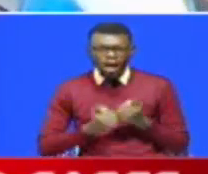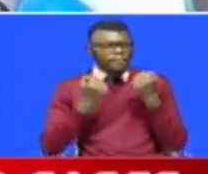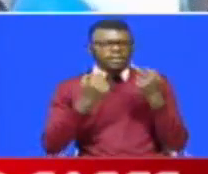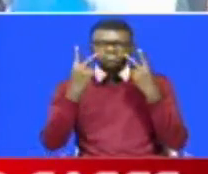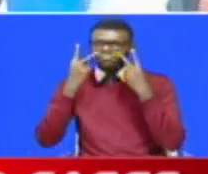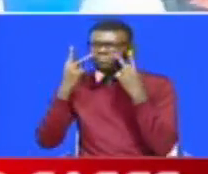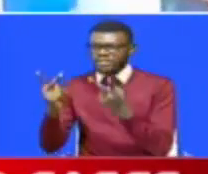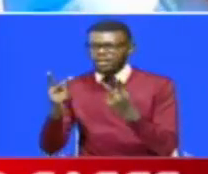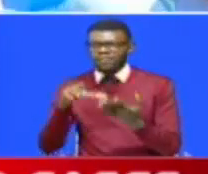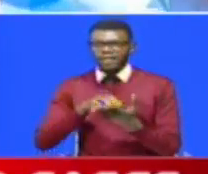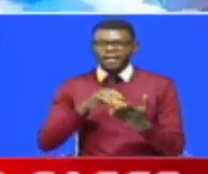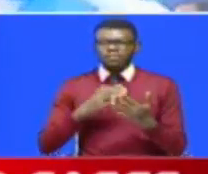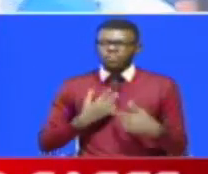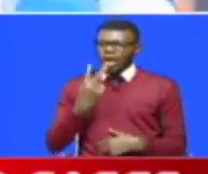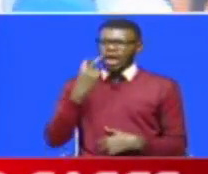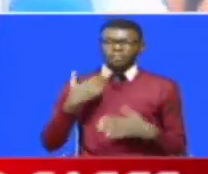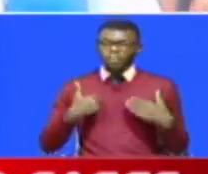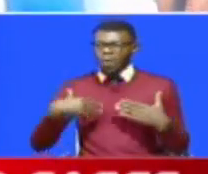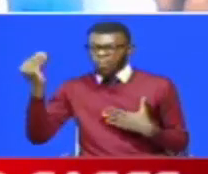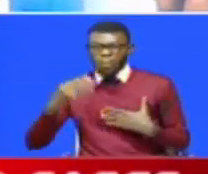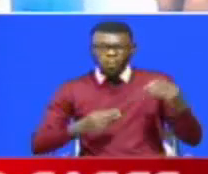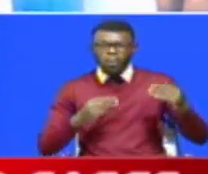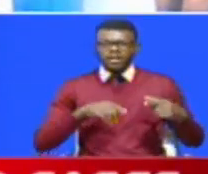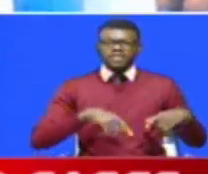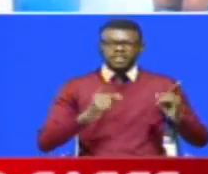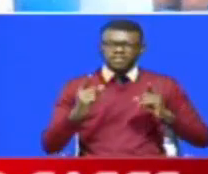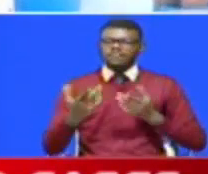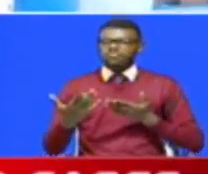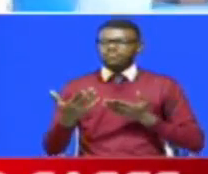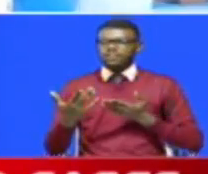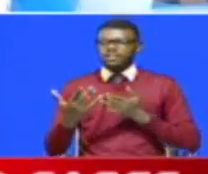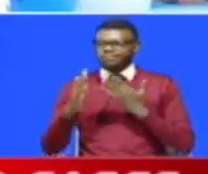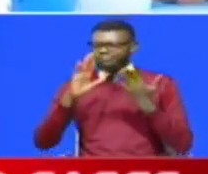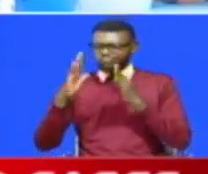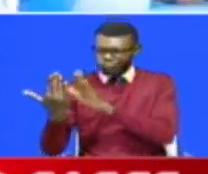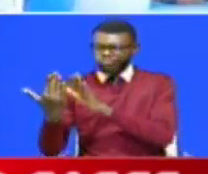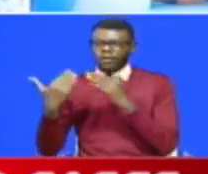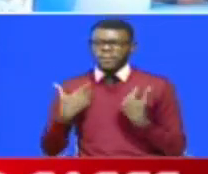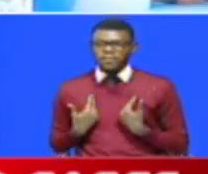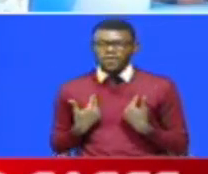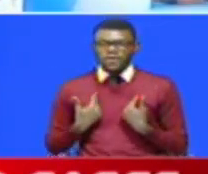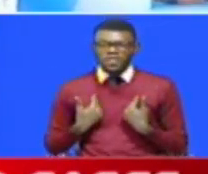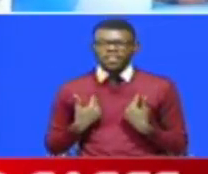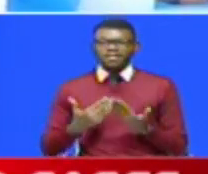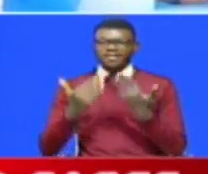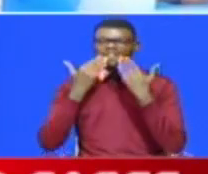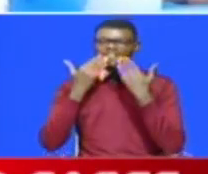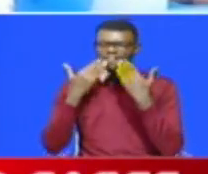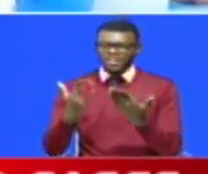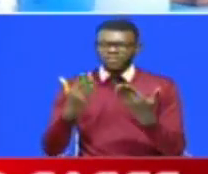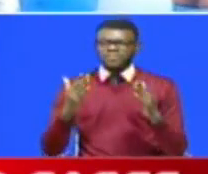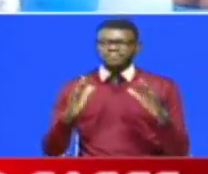when others are running away, you are the one who runs towards the people. Asante sana. Thank you. Makofi kwa yeye.